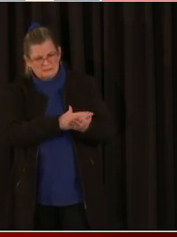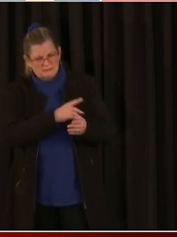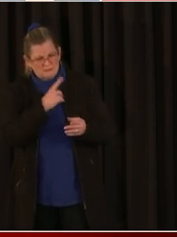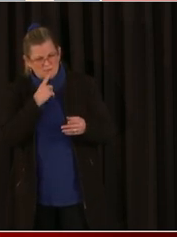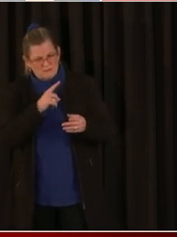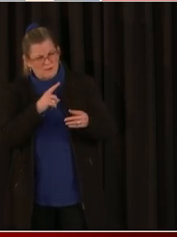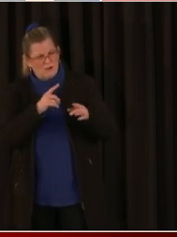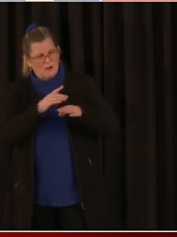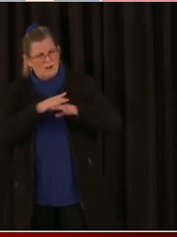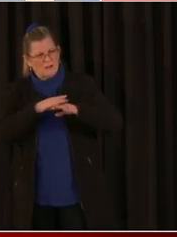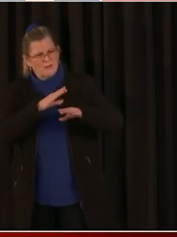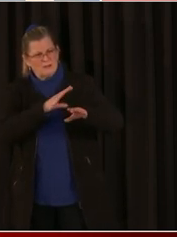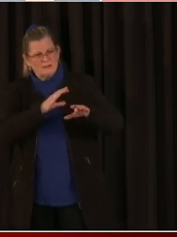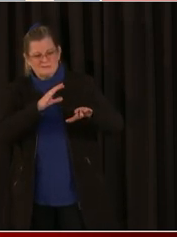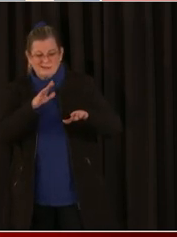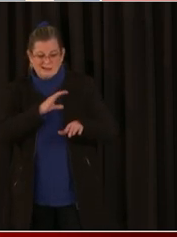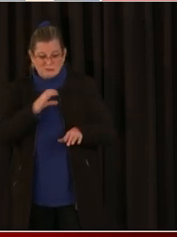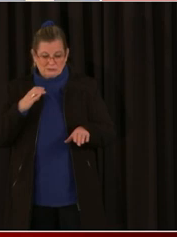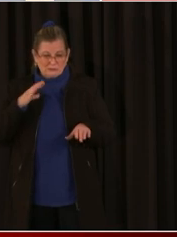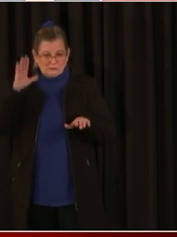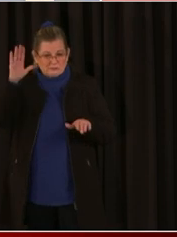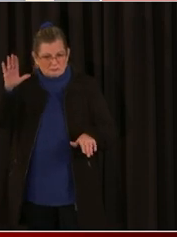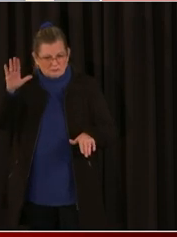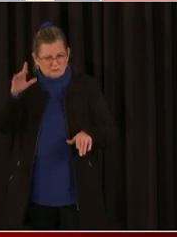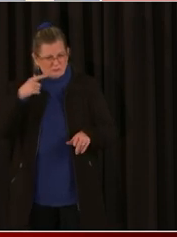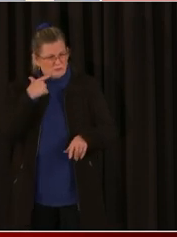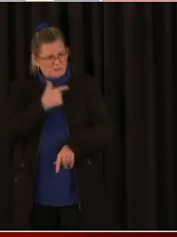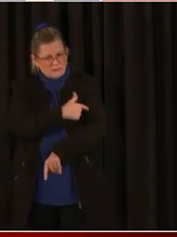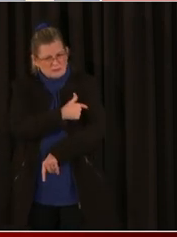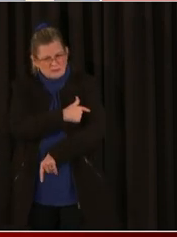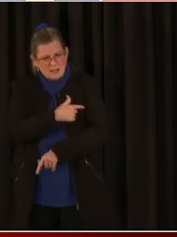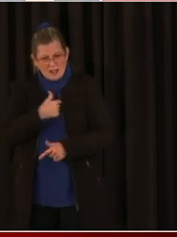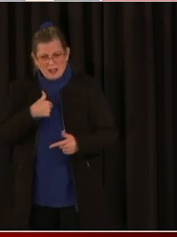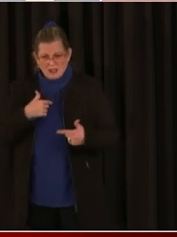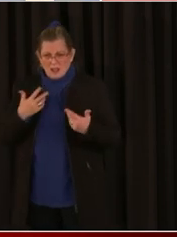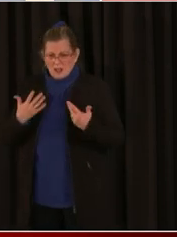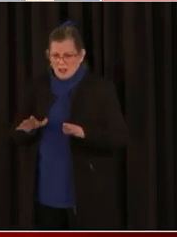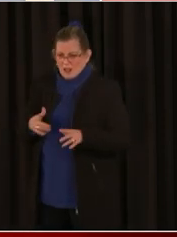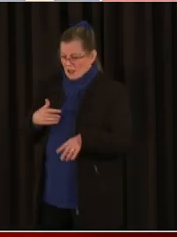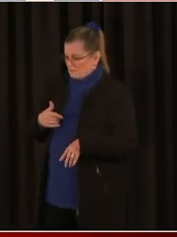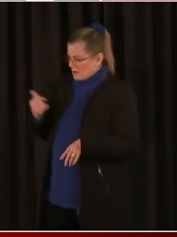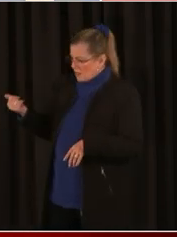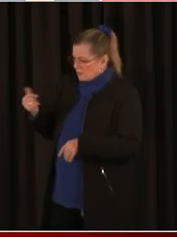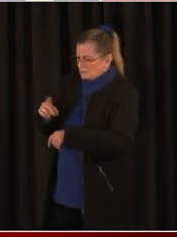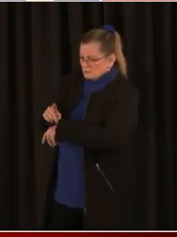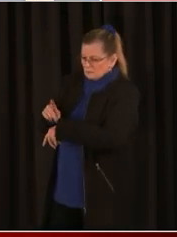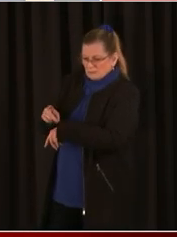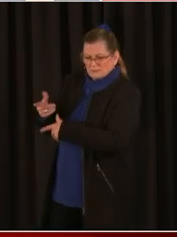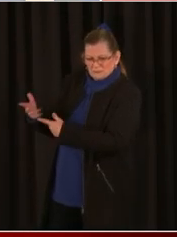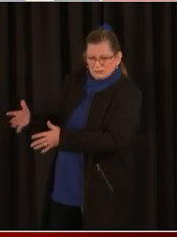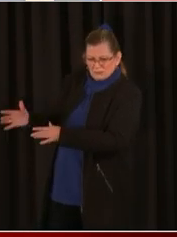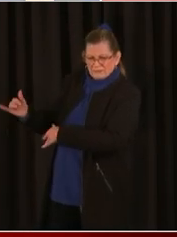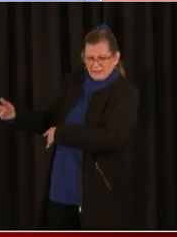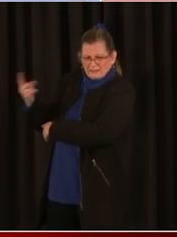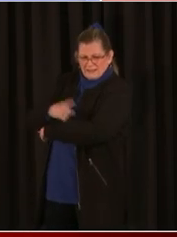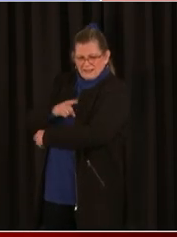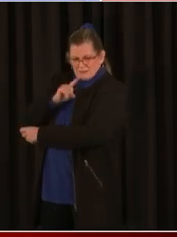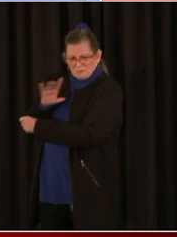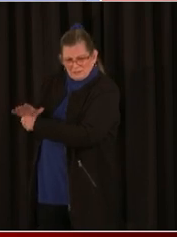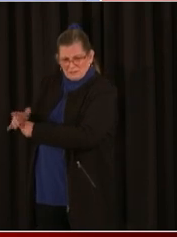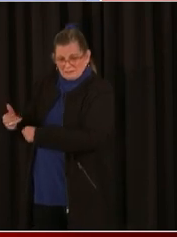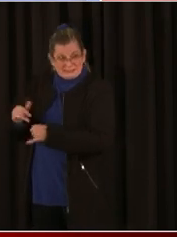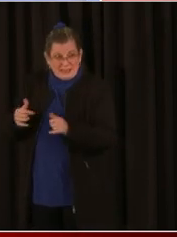us why you're not testifying at that hearing today on vaccine distribution? Well, I have other commitments. Yeah, this